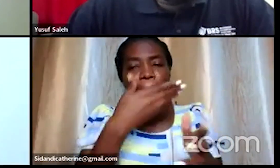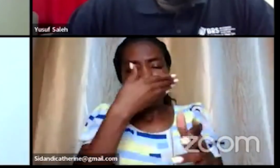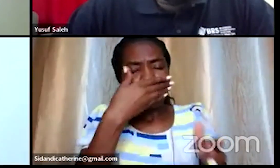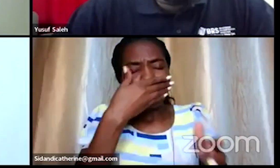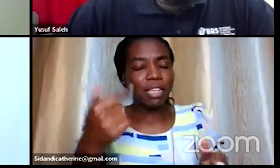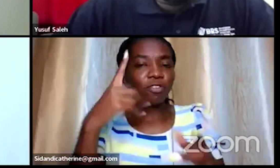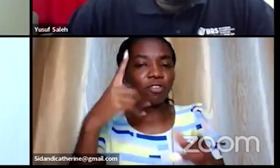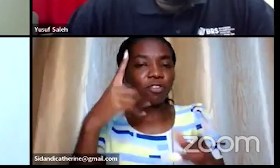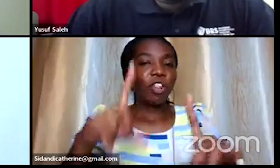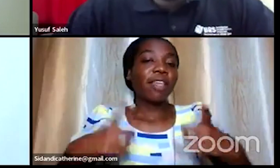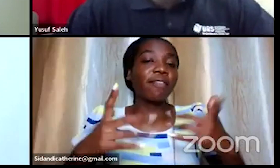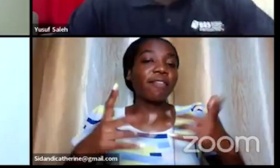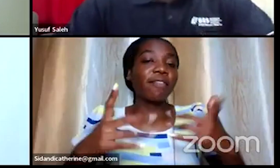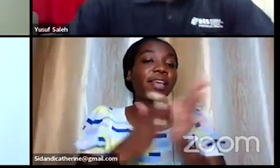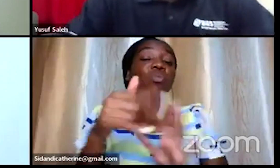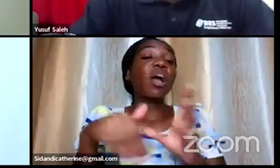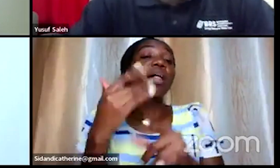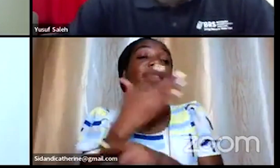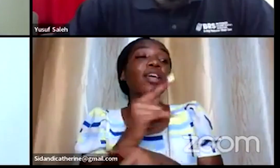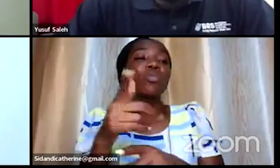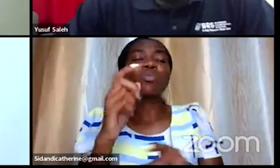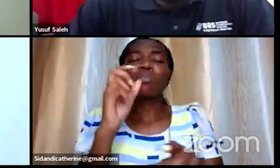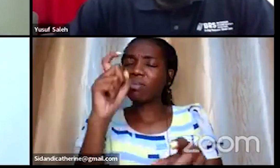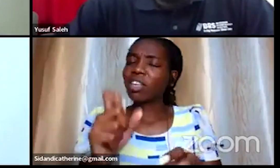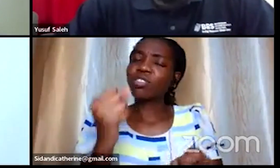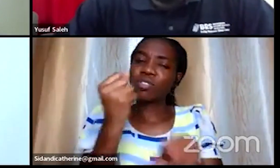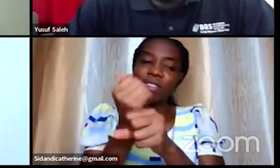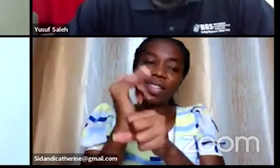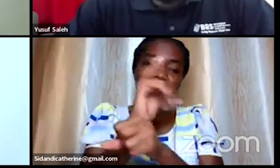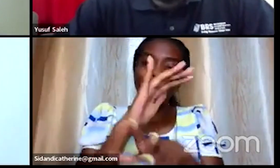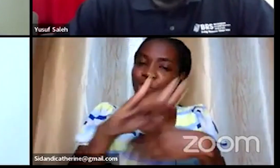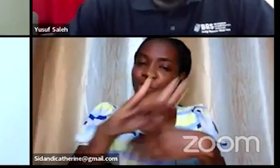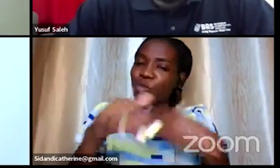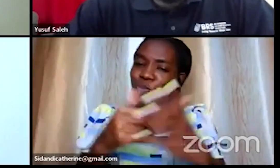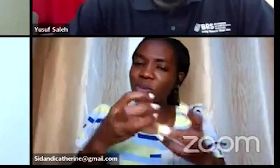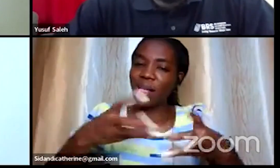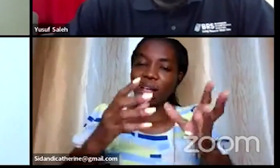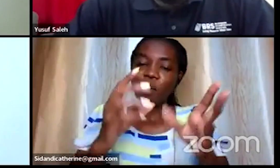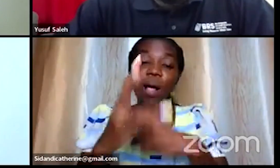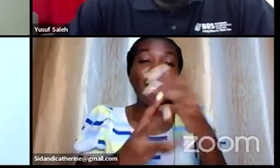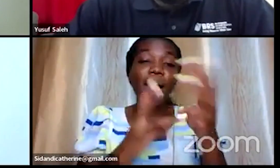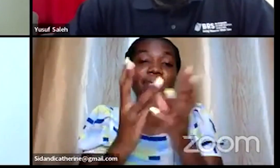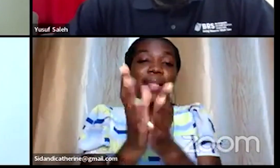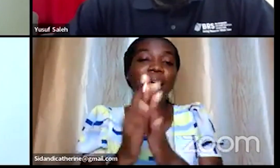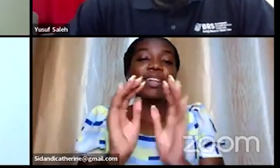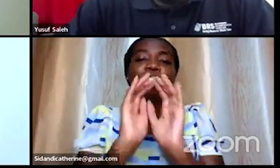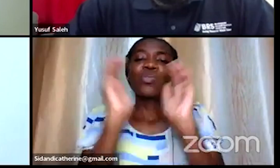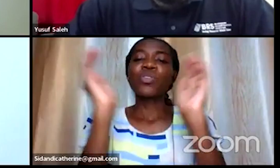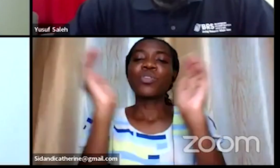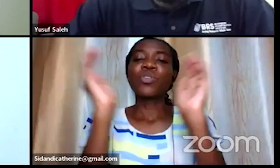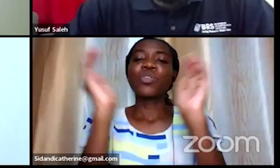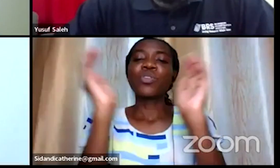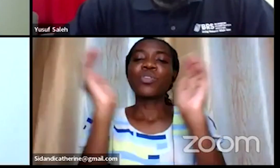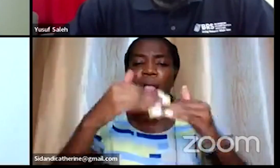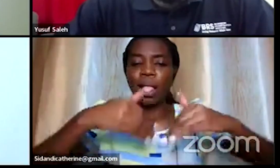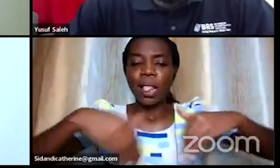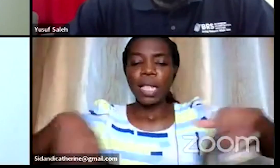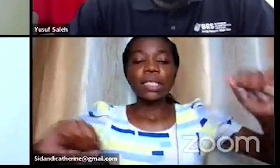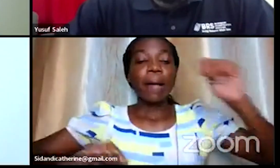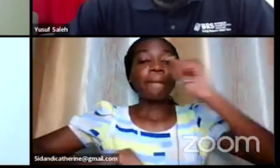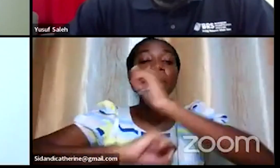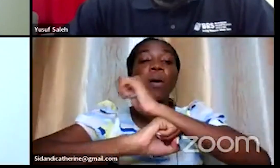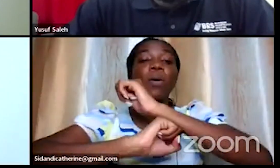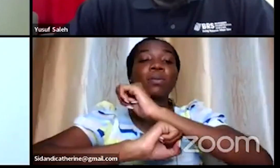there and pursue it with all the gusto and aggressiveness in the world. And the universe will align itself to support you. So